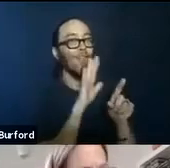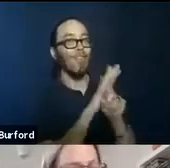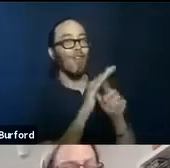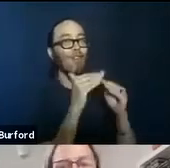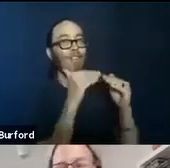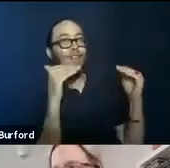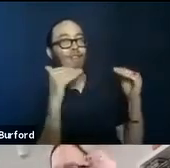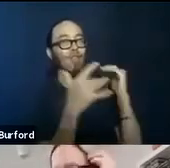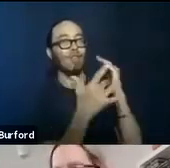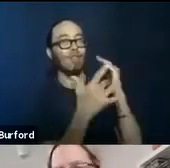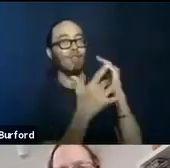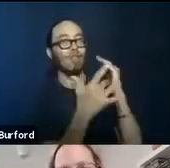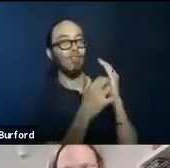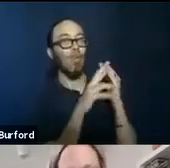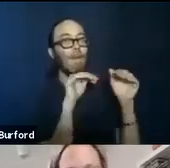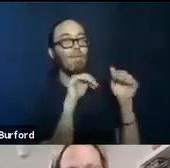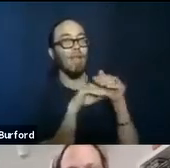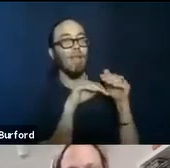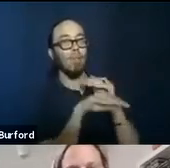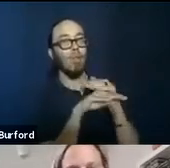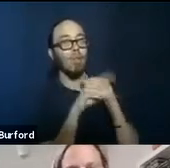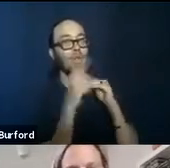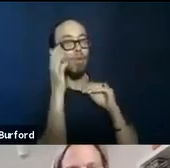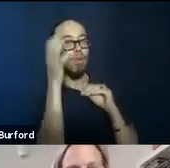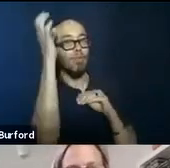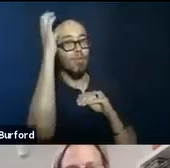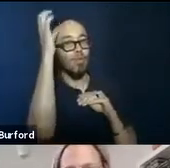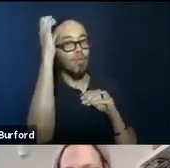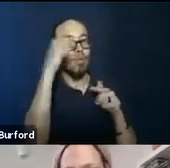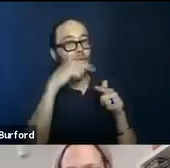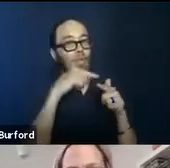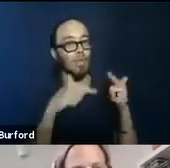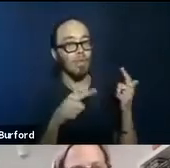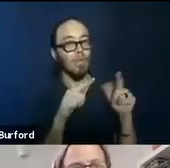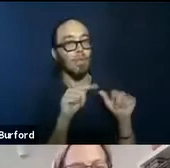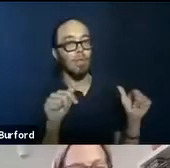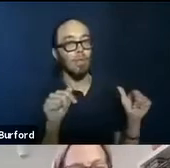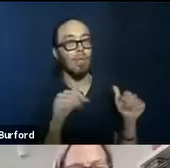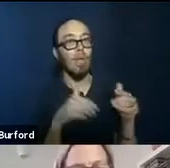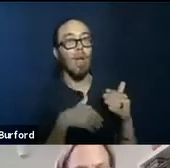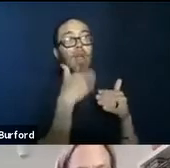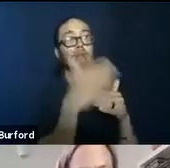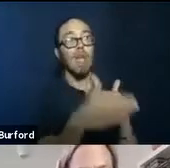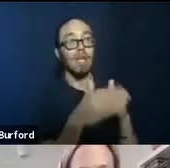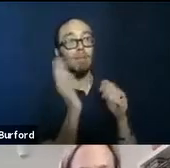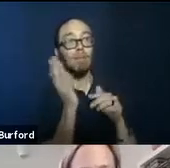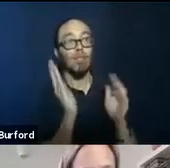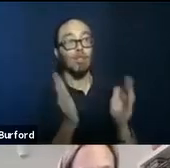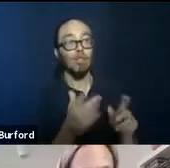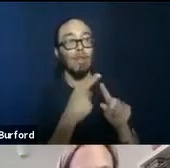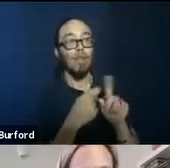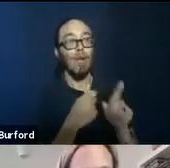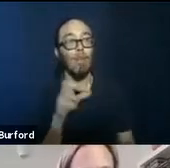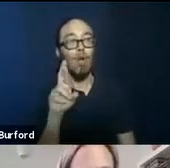or availability of computers, etc. And our next speaker is from